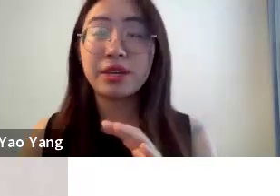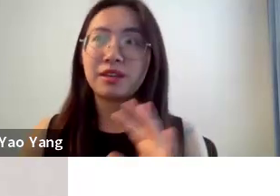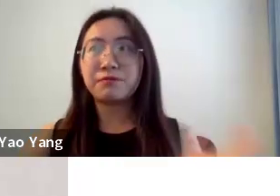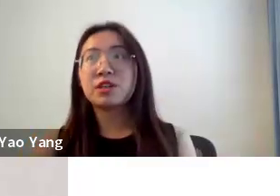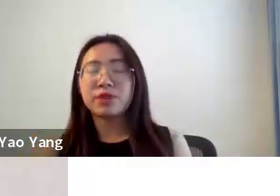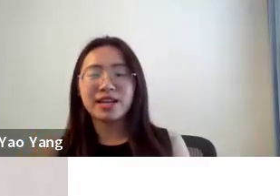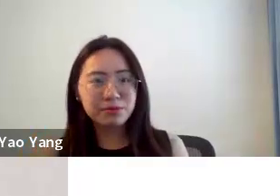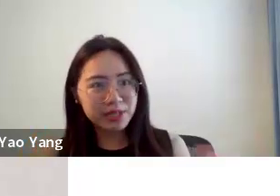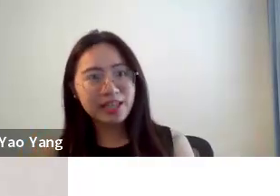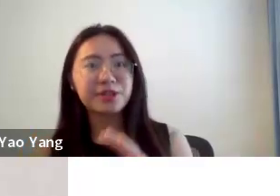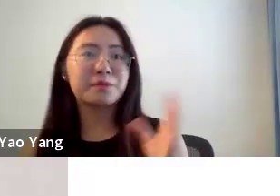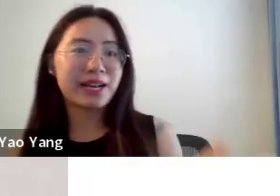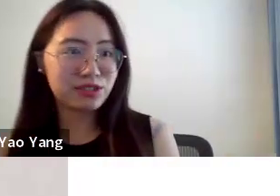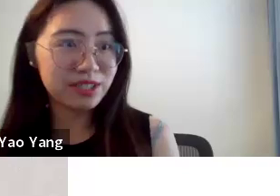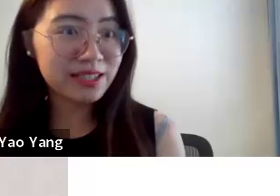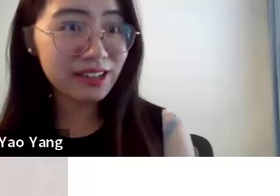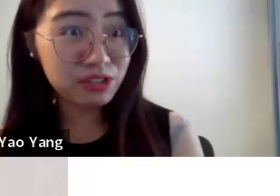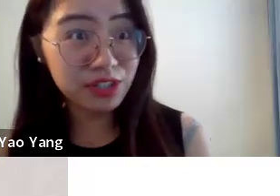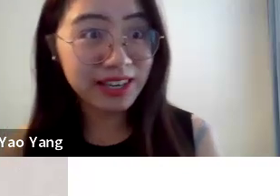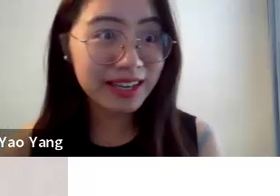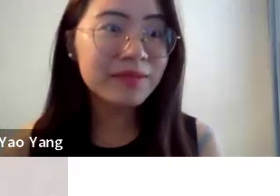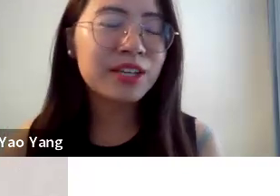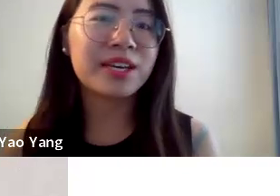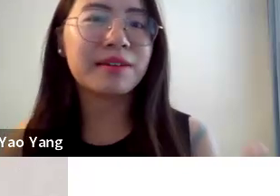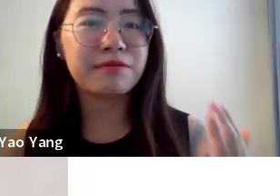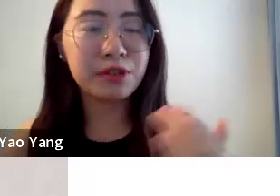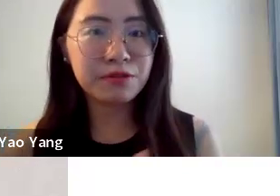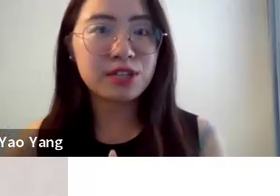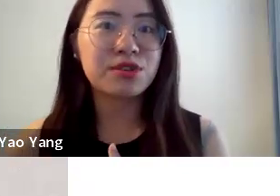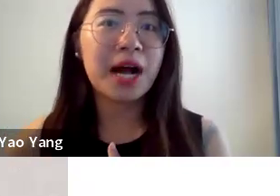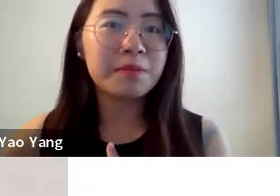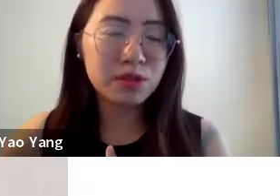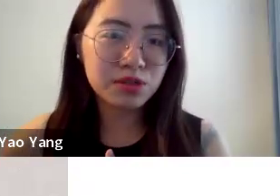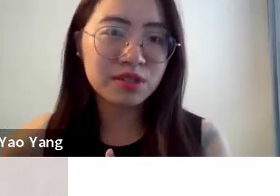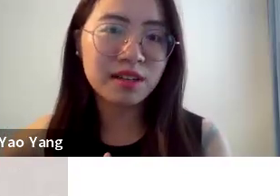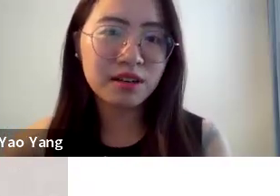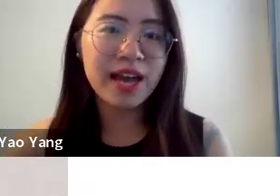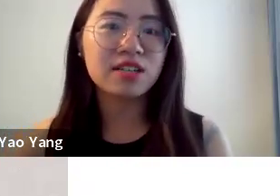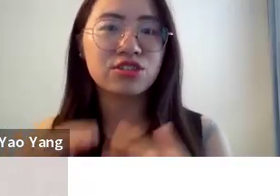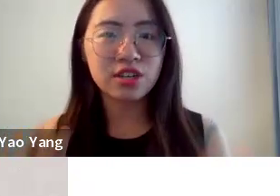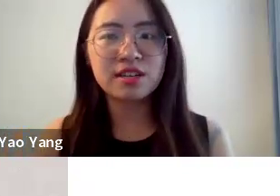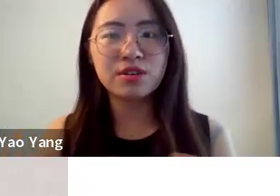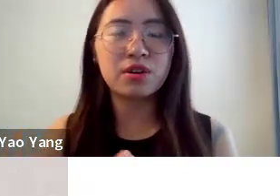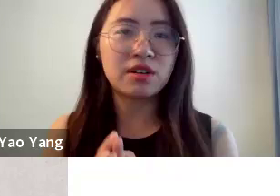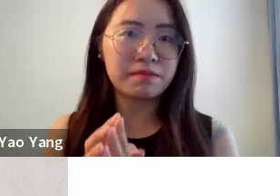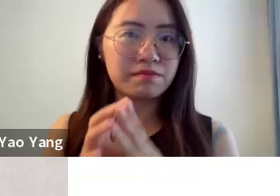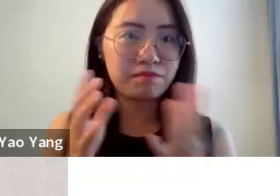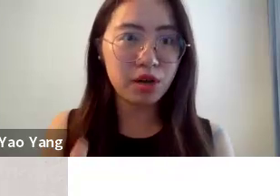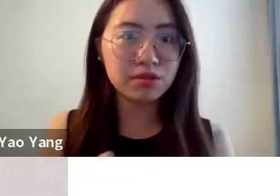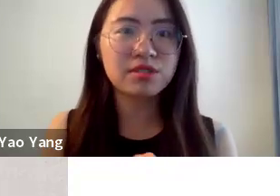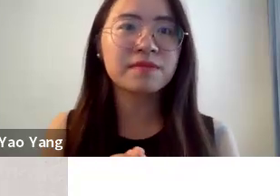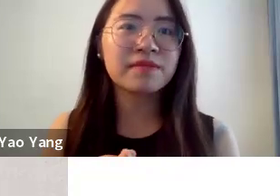Now if you're ready, we can go back to this activity again. You can feel free to unmute yourself and share